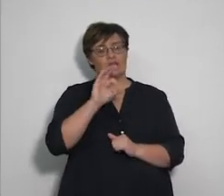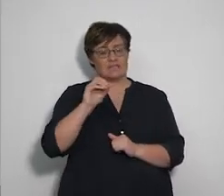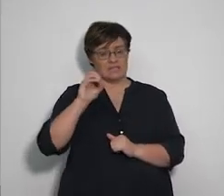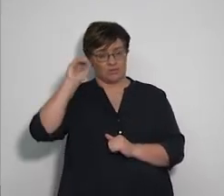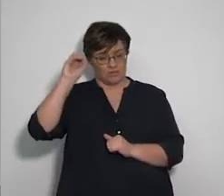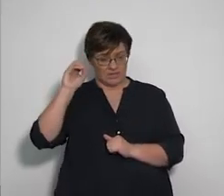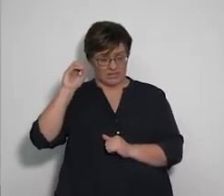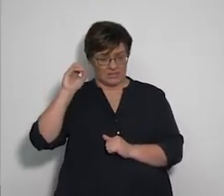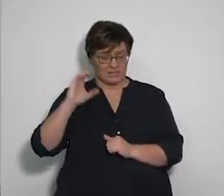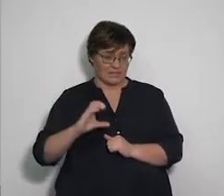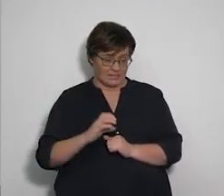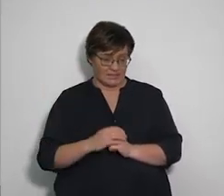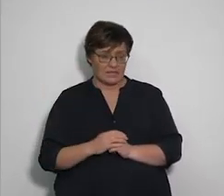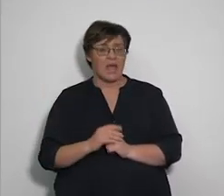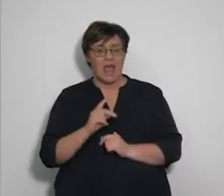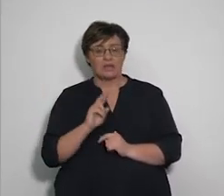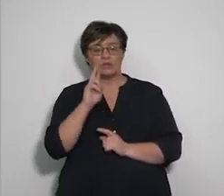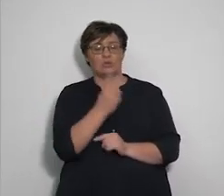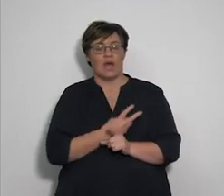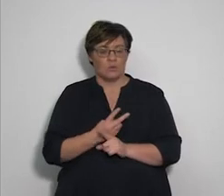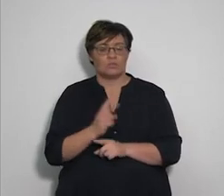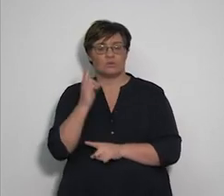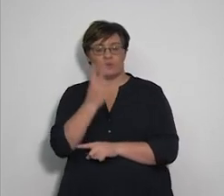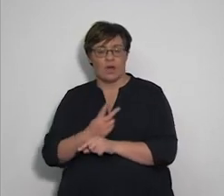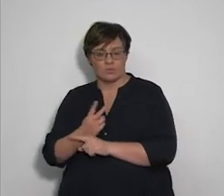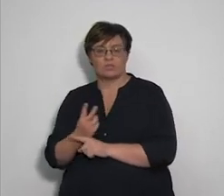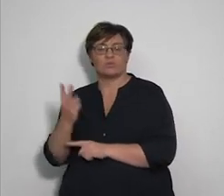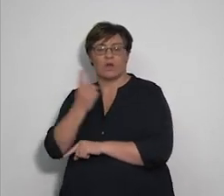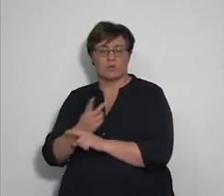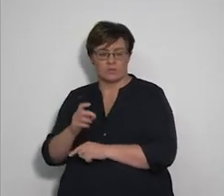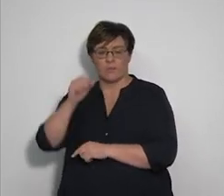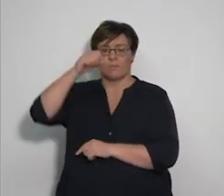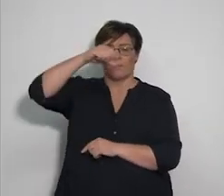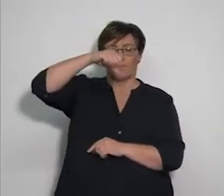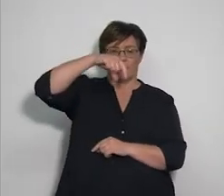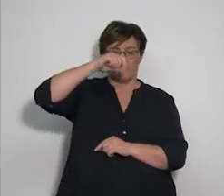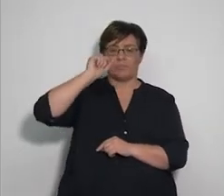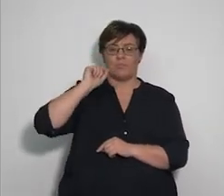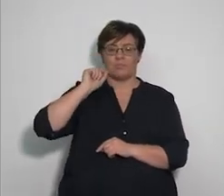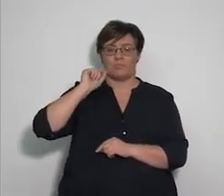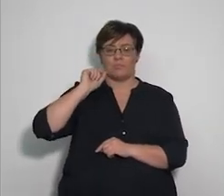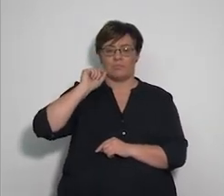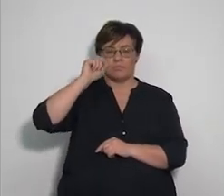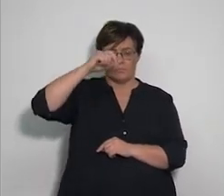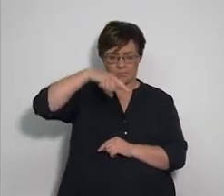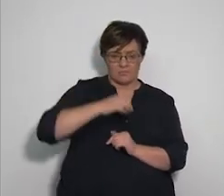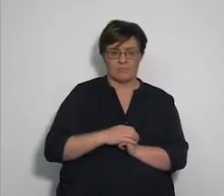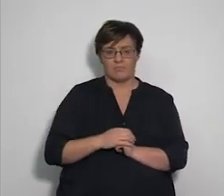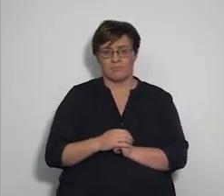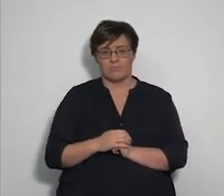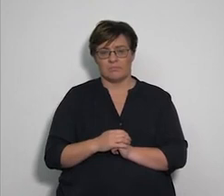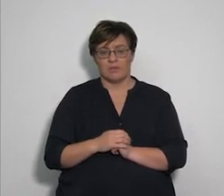about 30 degrees, and every 2 hours a little drop was